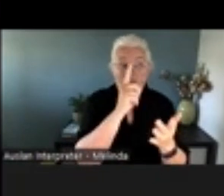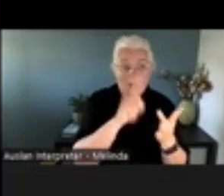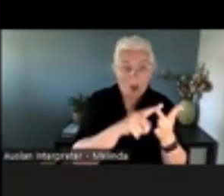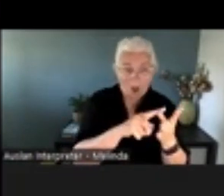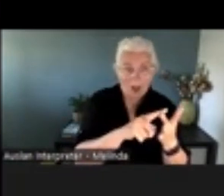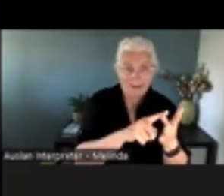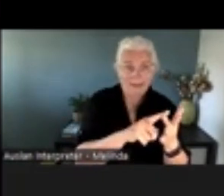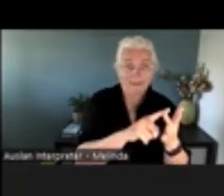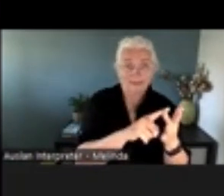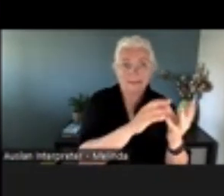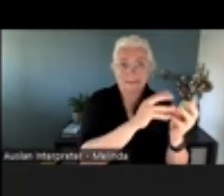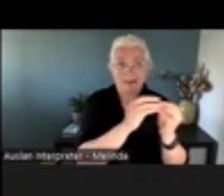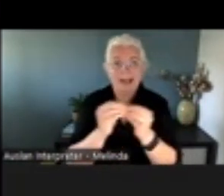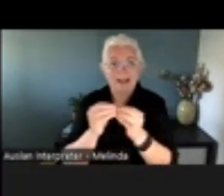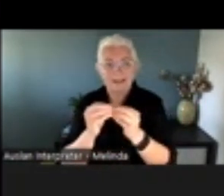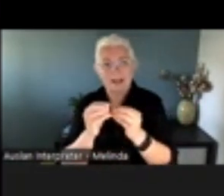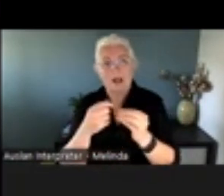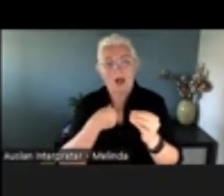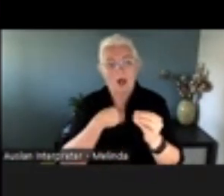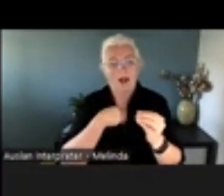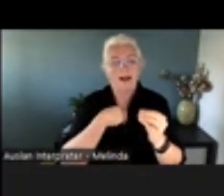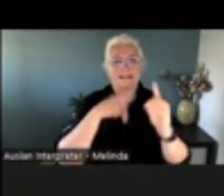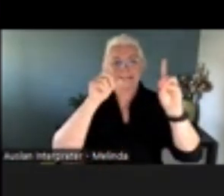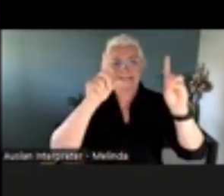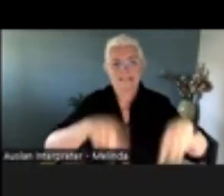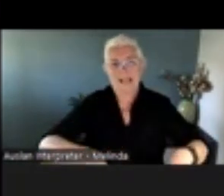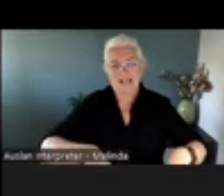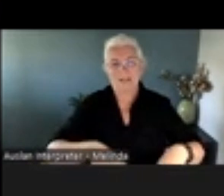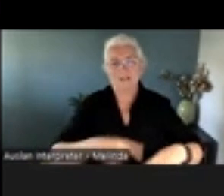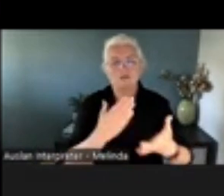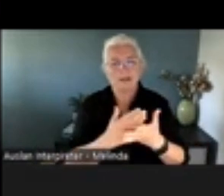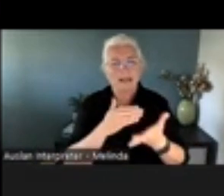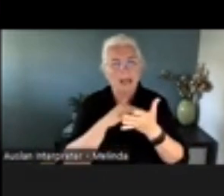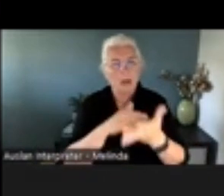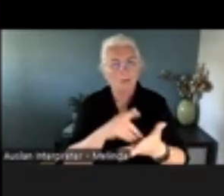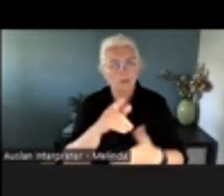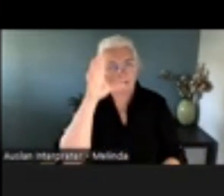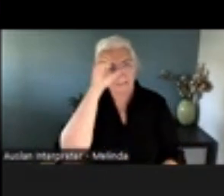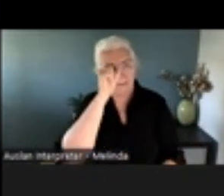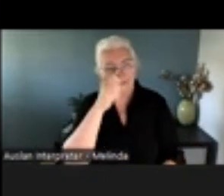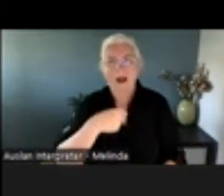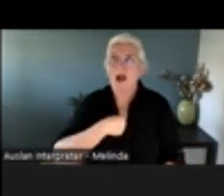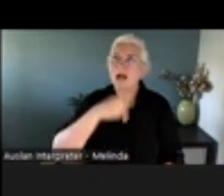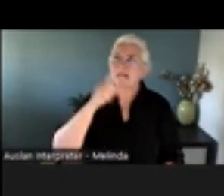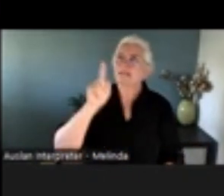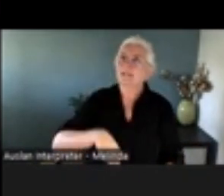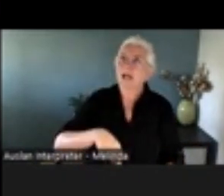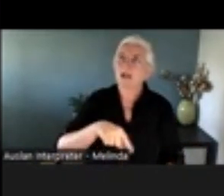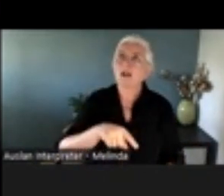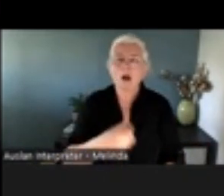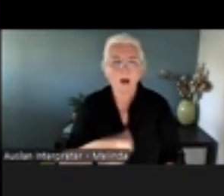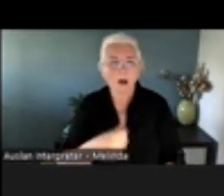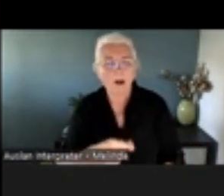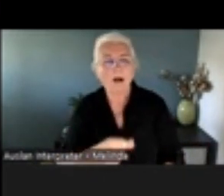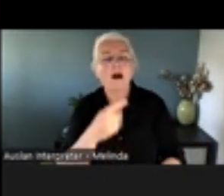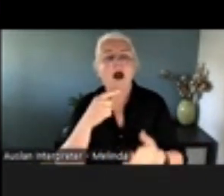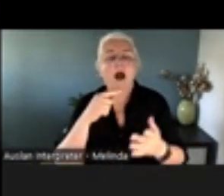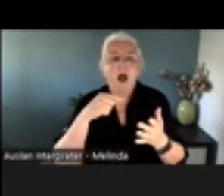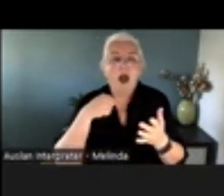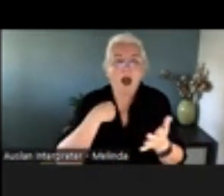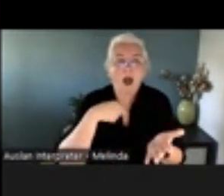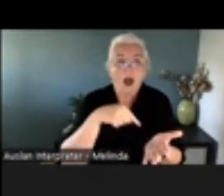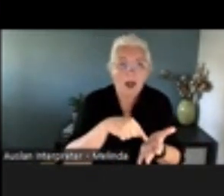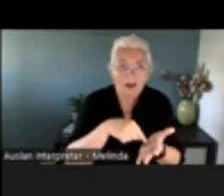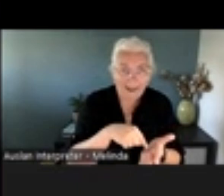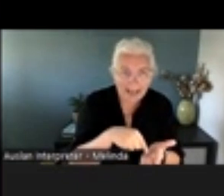and spell out iStart. It's really just a way for you to remember it. You can do these actions and look at these areas in any